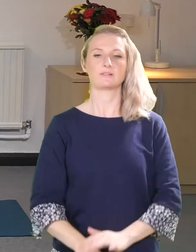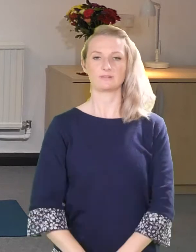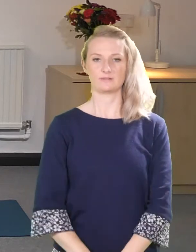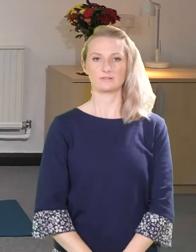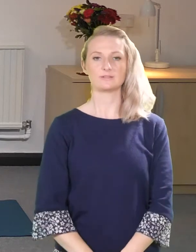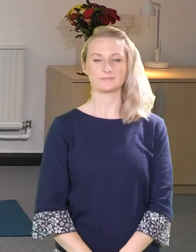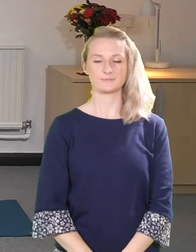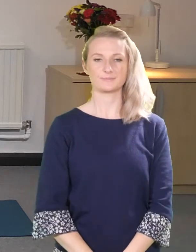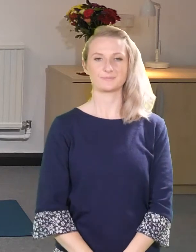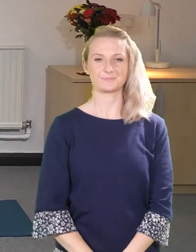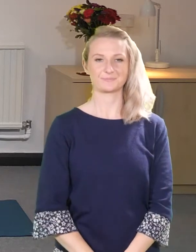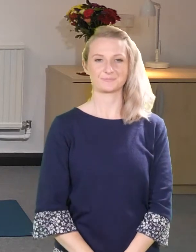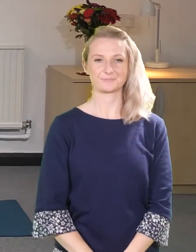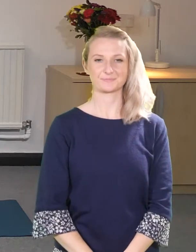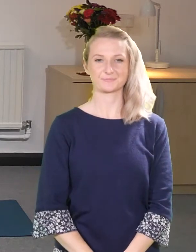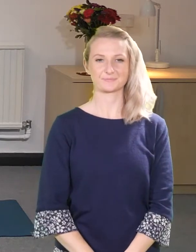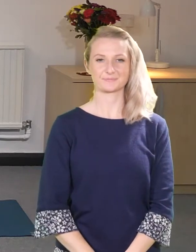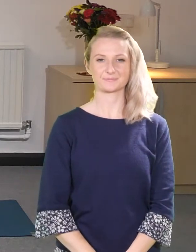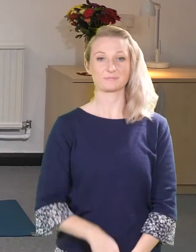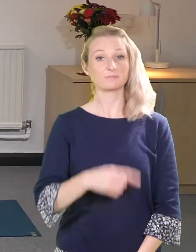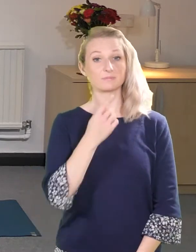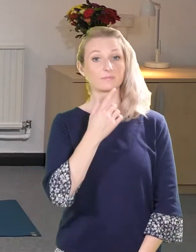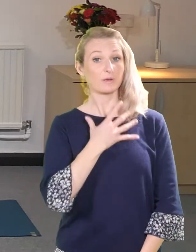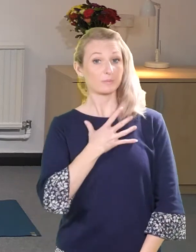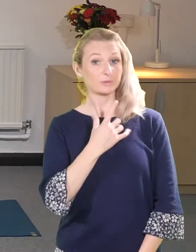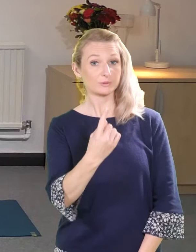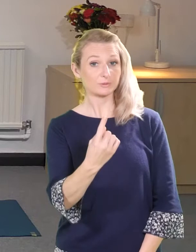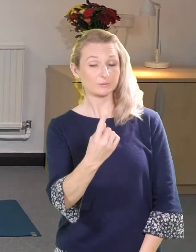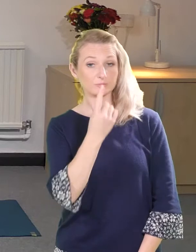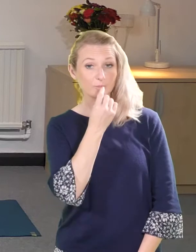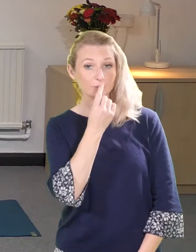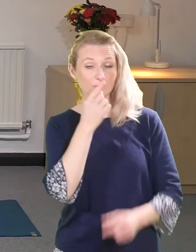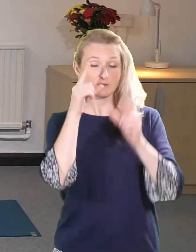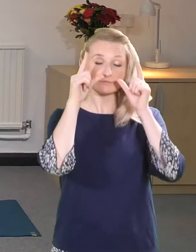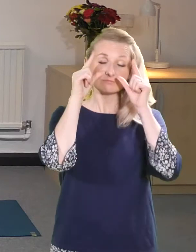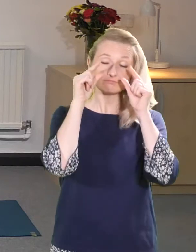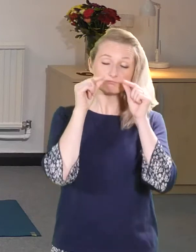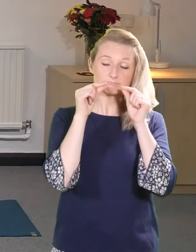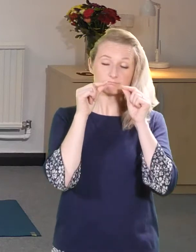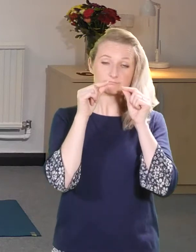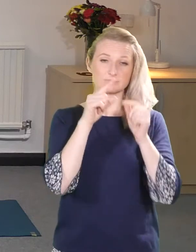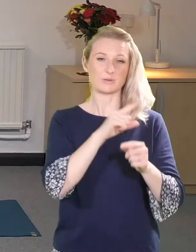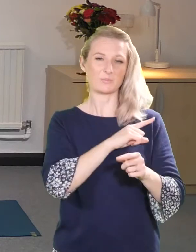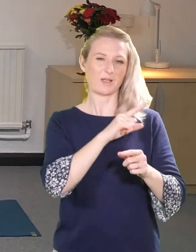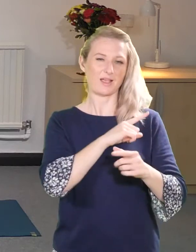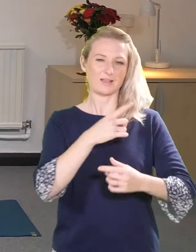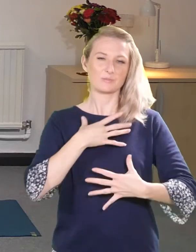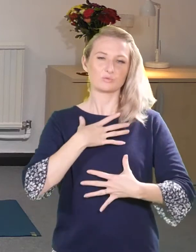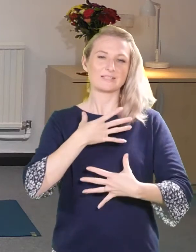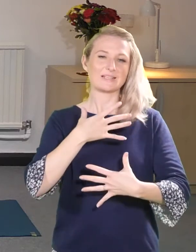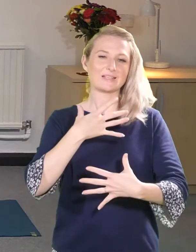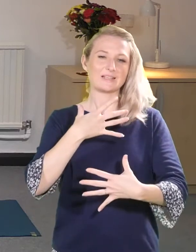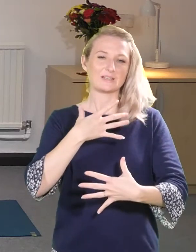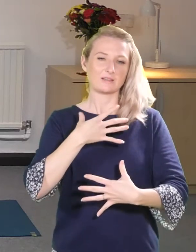You might choose or like to close your eyes for a few moments whilst we continue a little bit of breath awareness for